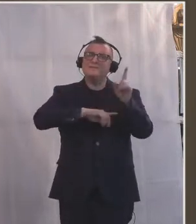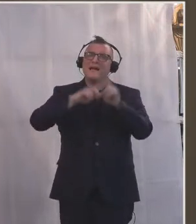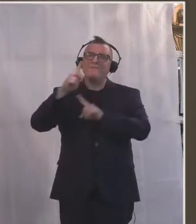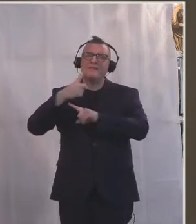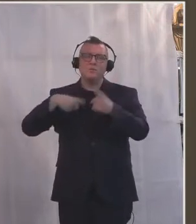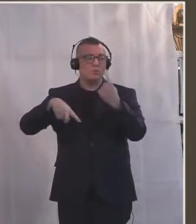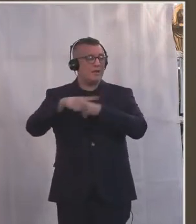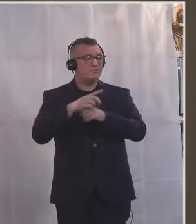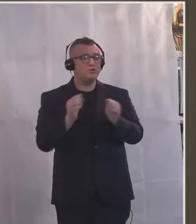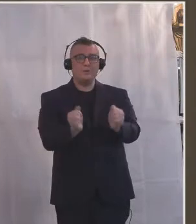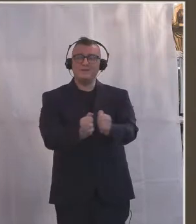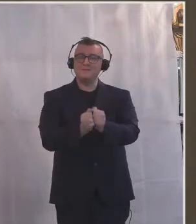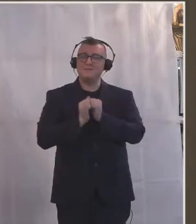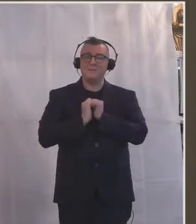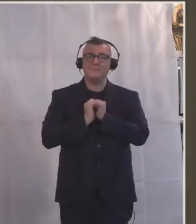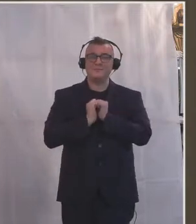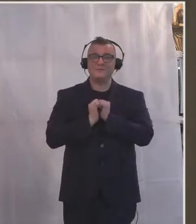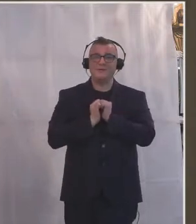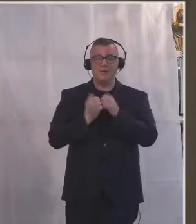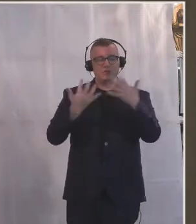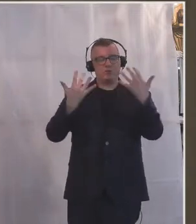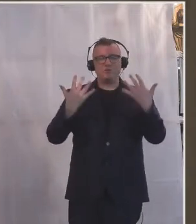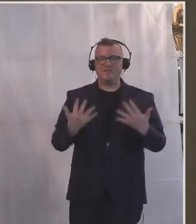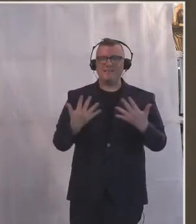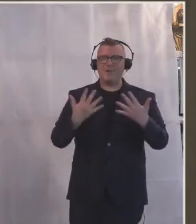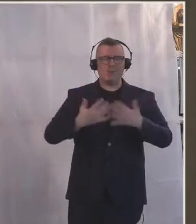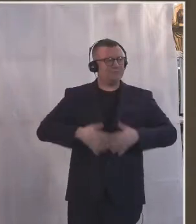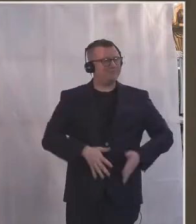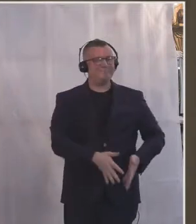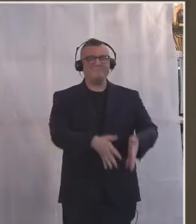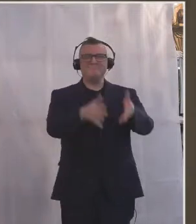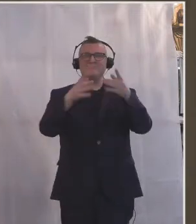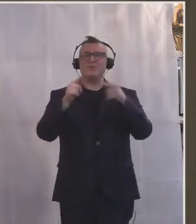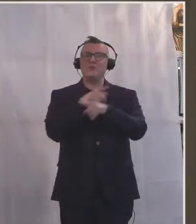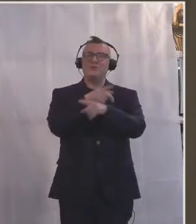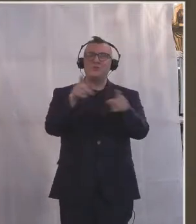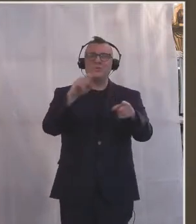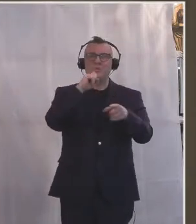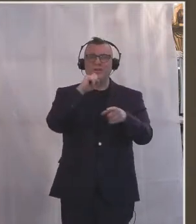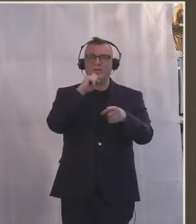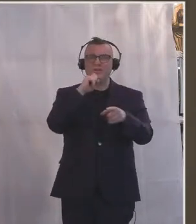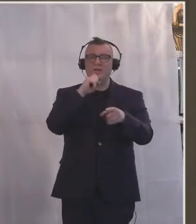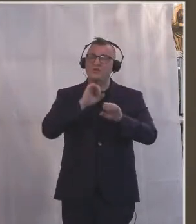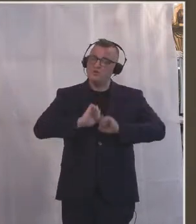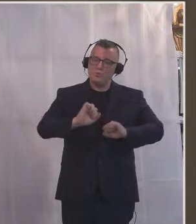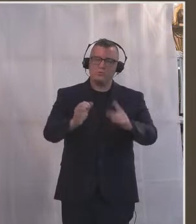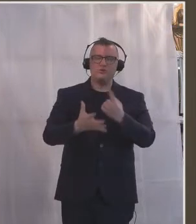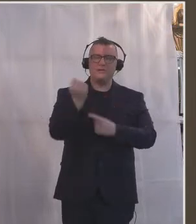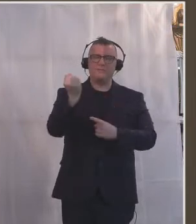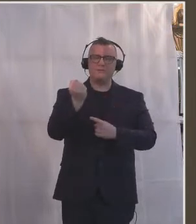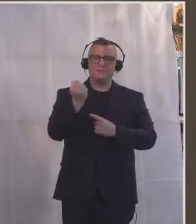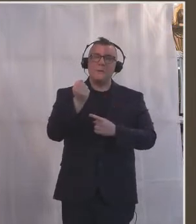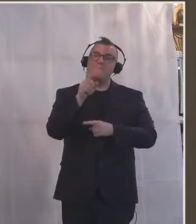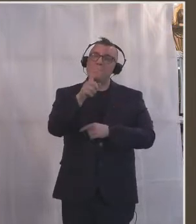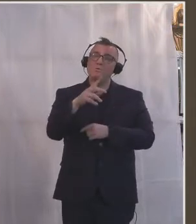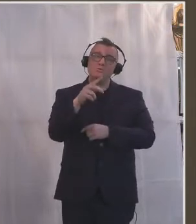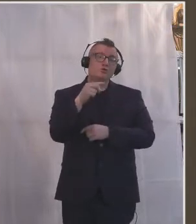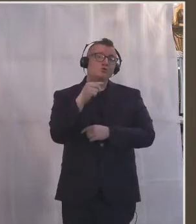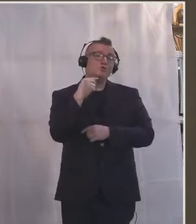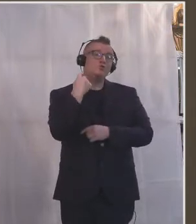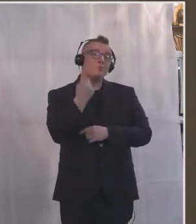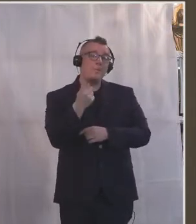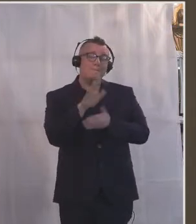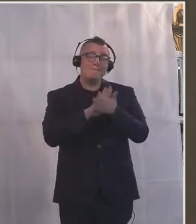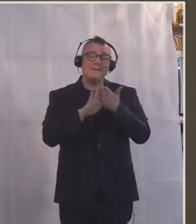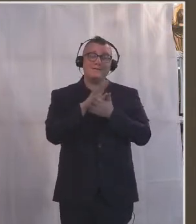today is about celebrating you and everything that you've done. And then from tomorrow, perhaps you'll join us